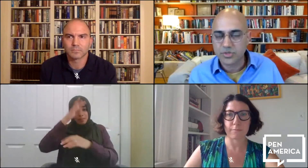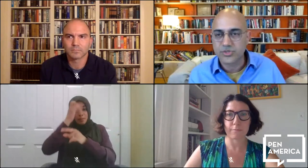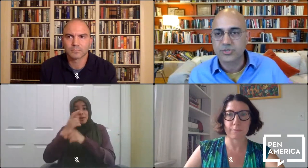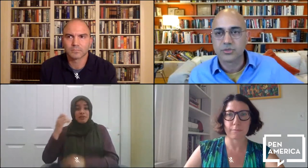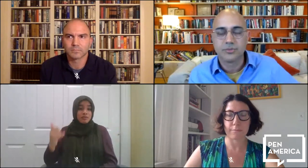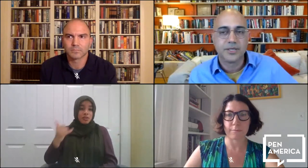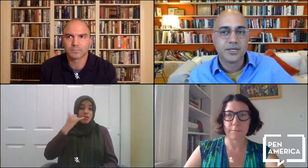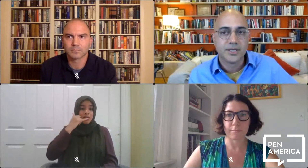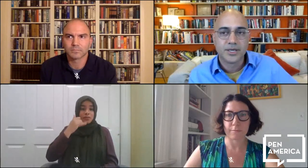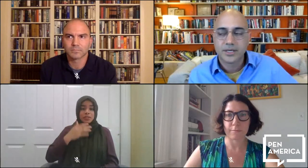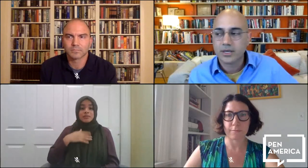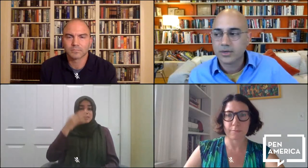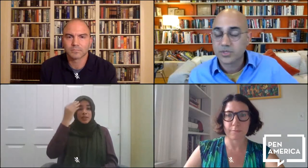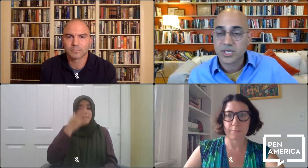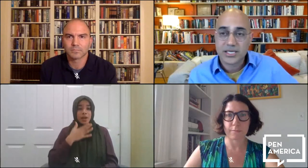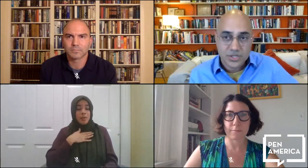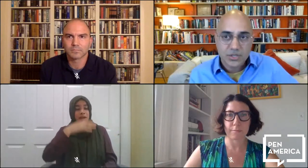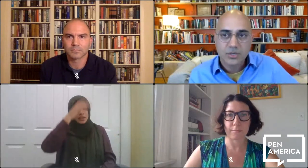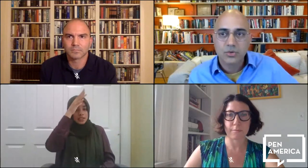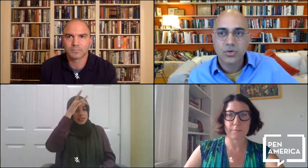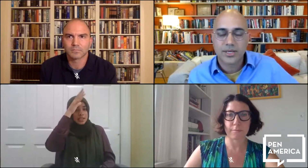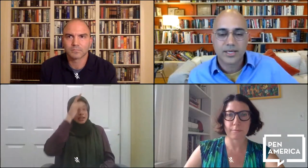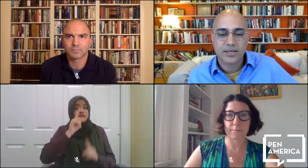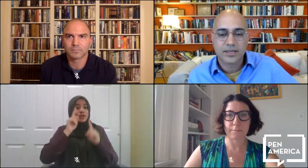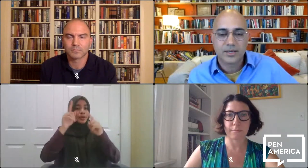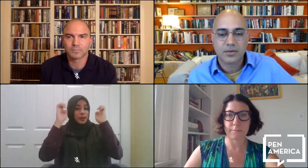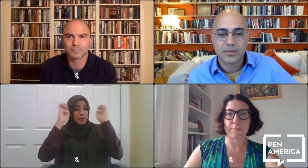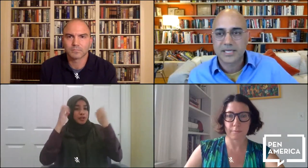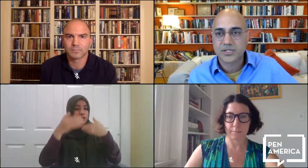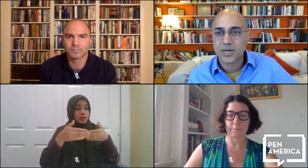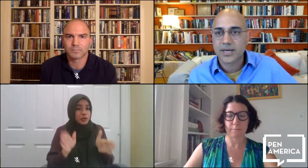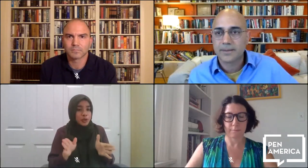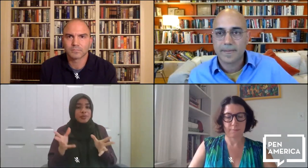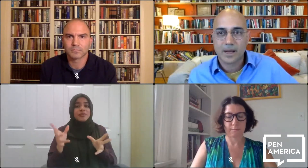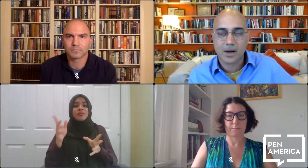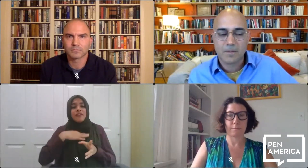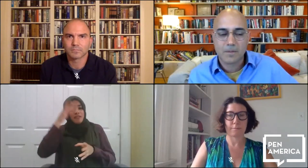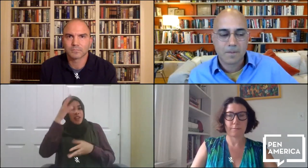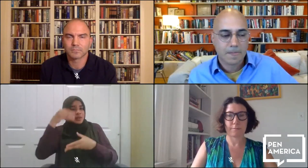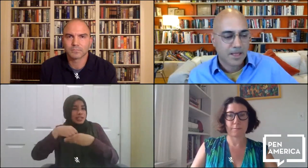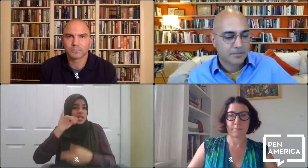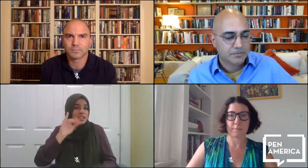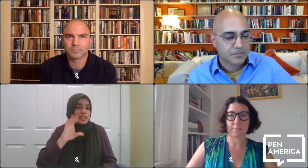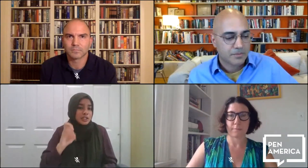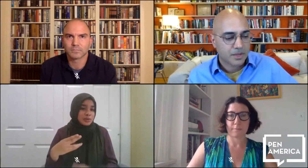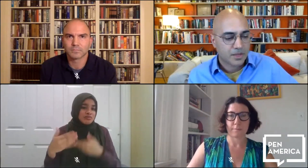the emergency room, and he was in ICU, and then he passed away." I